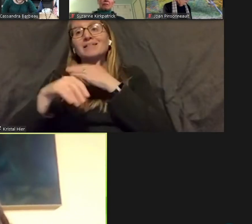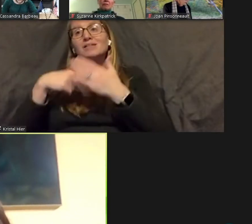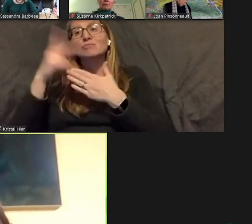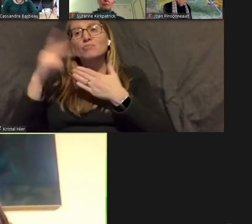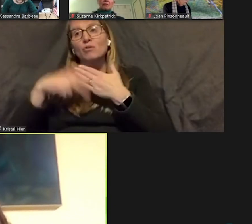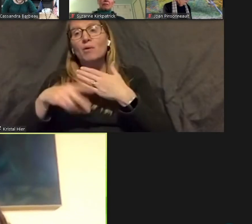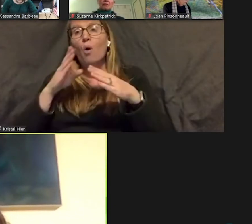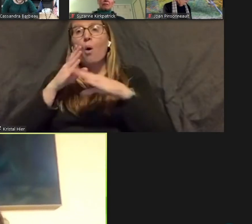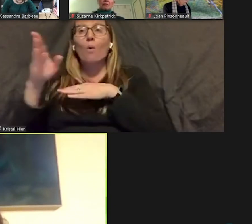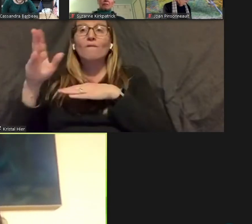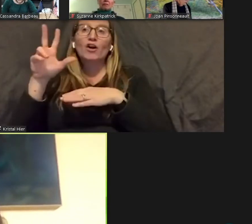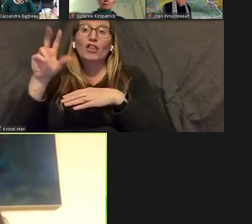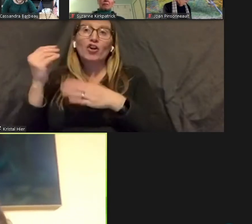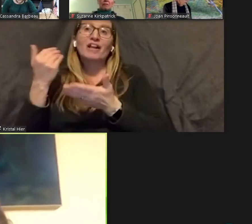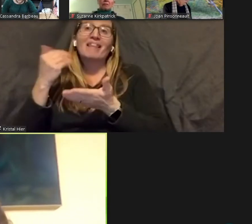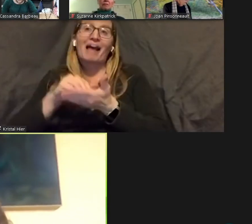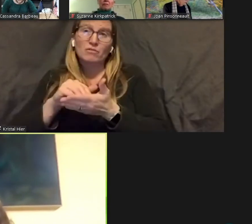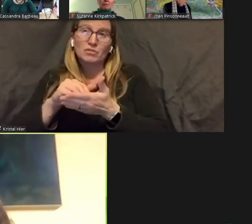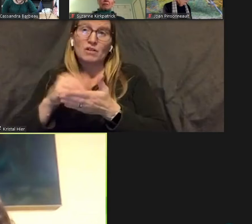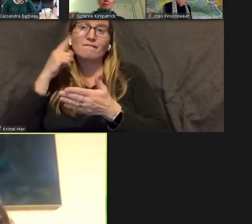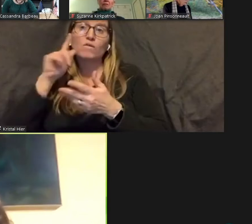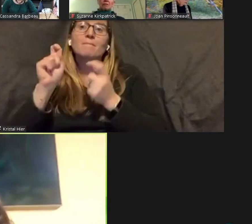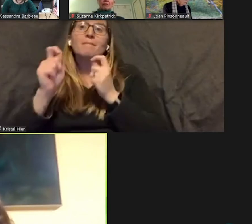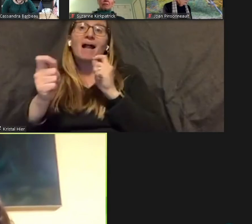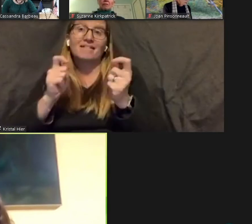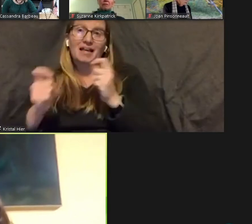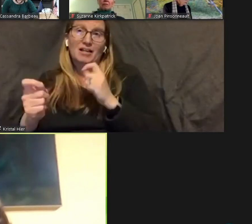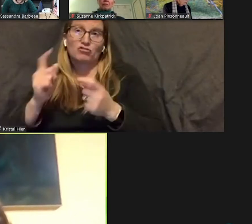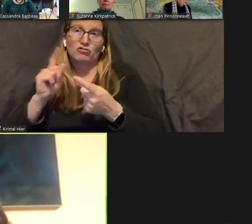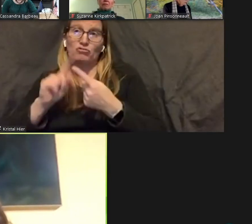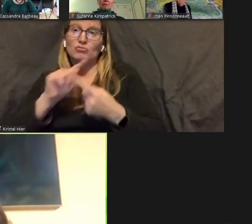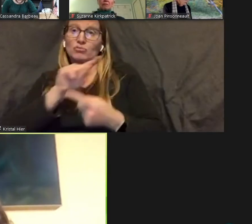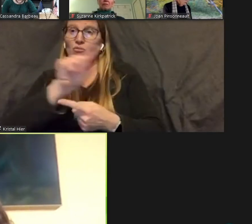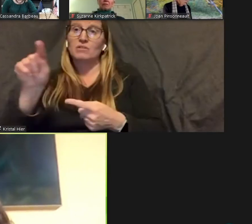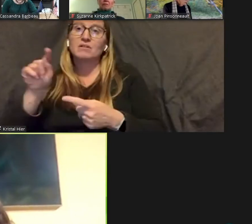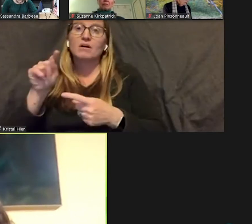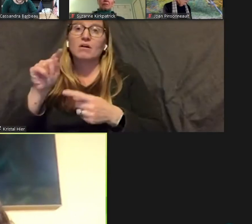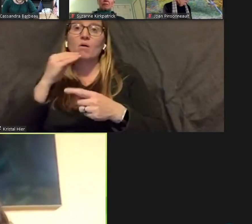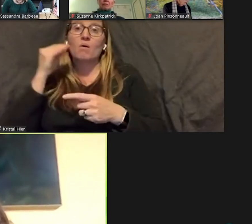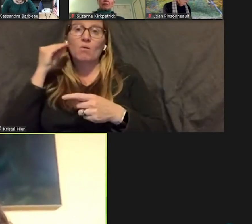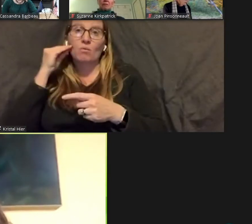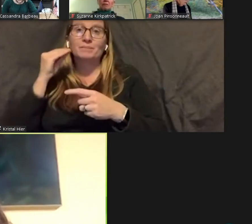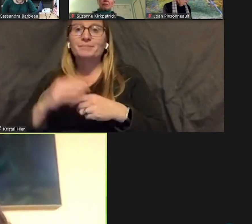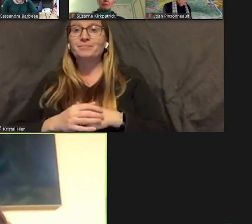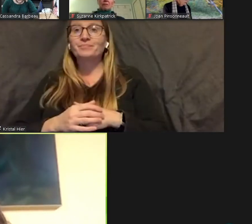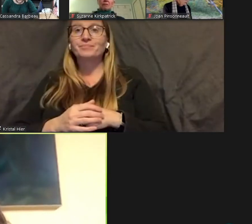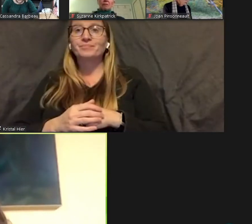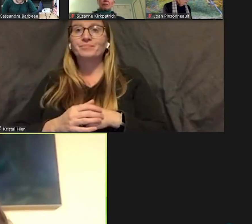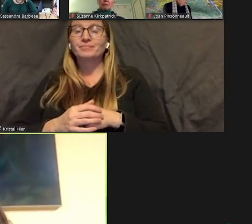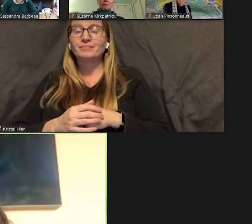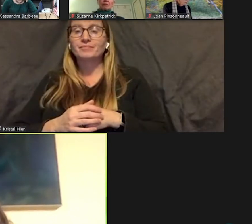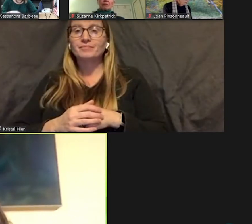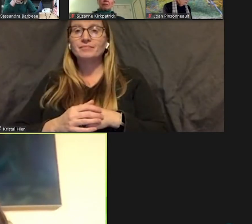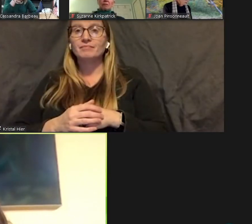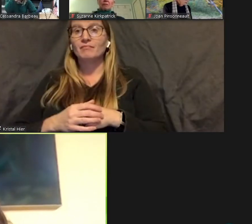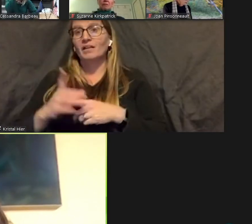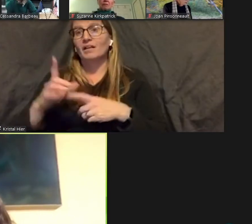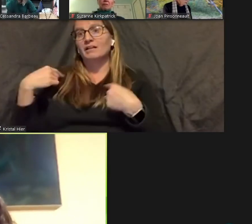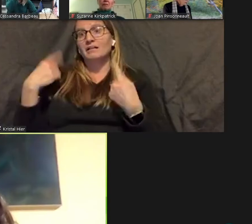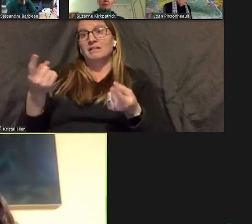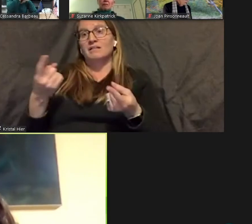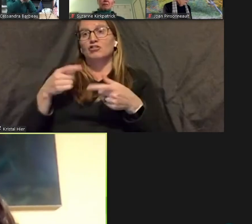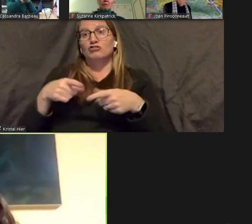over 30,000 on modifications to people's homes. And during COVID,